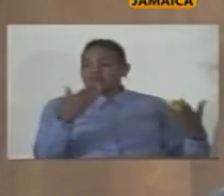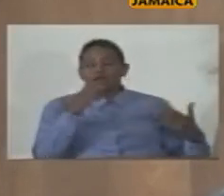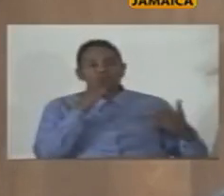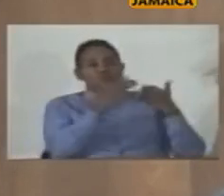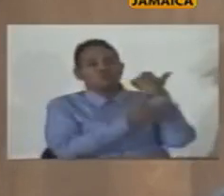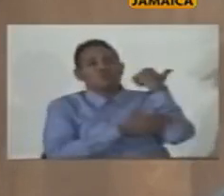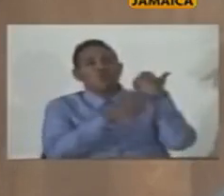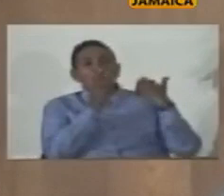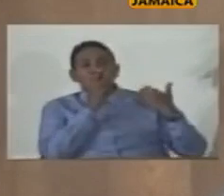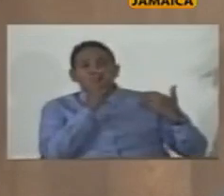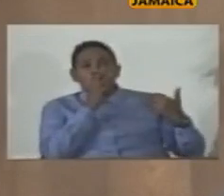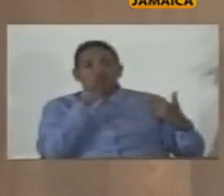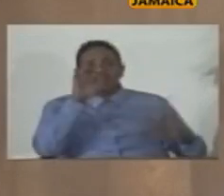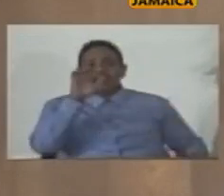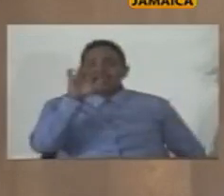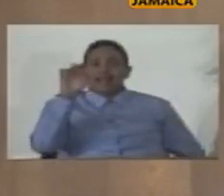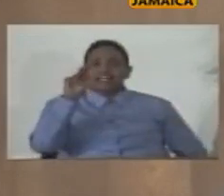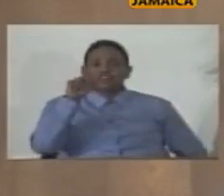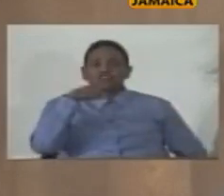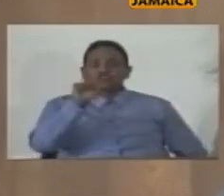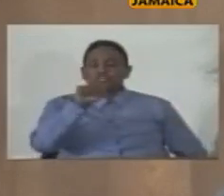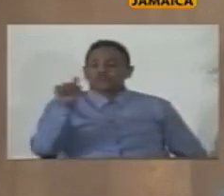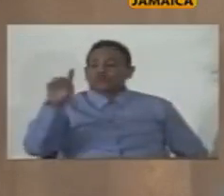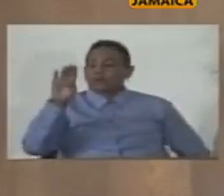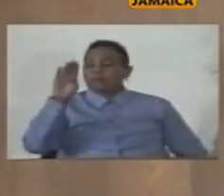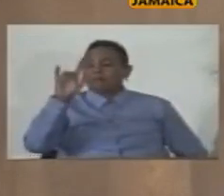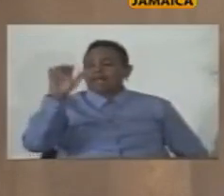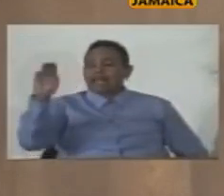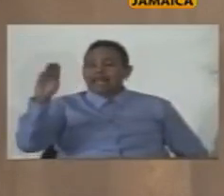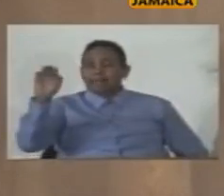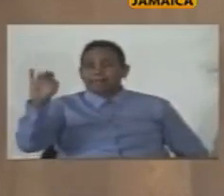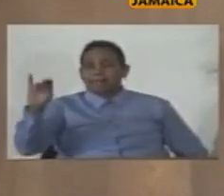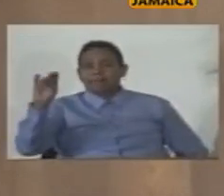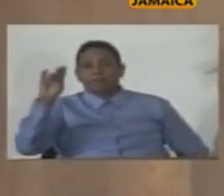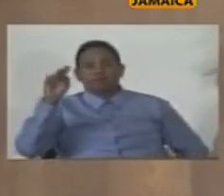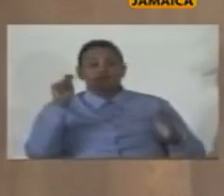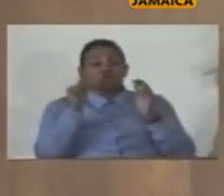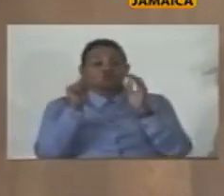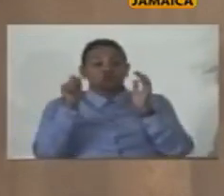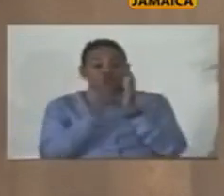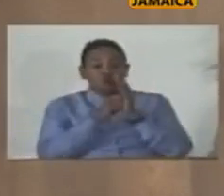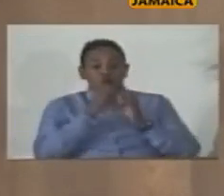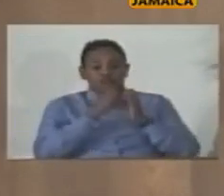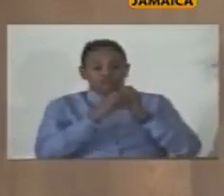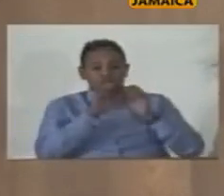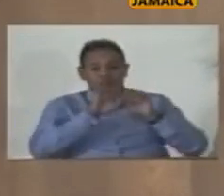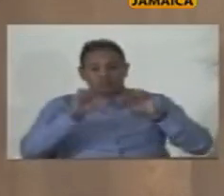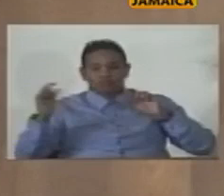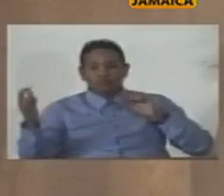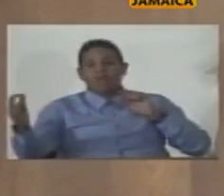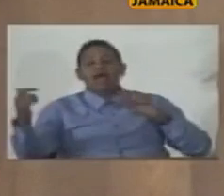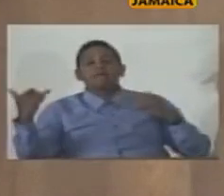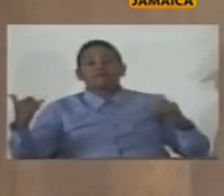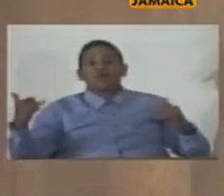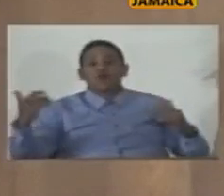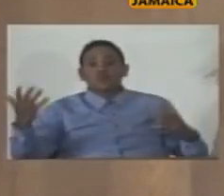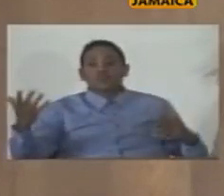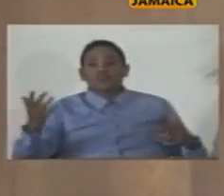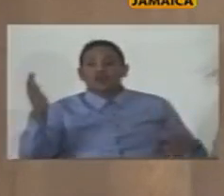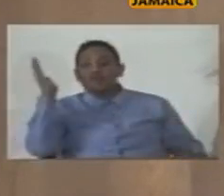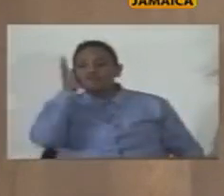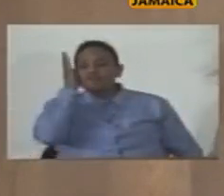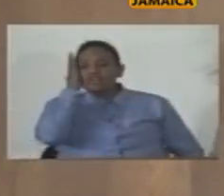Water. The Ellen Street to Blenheim Town catchment tanks have been repaired. Pipelines are now in place and residents